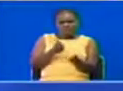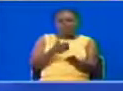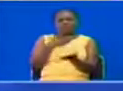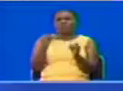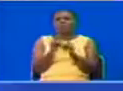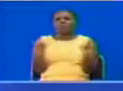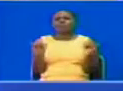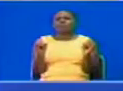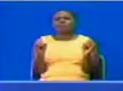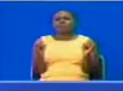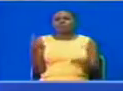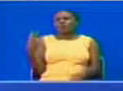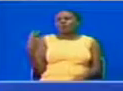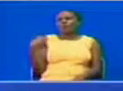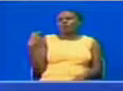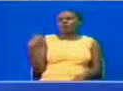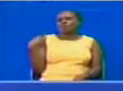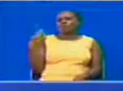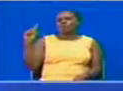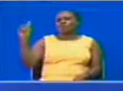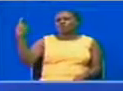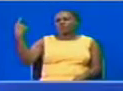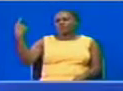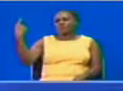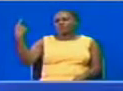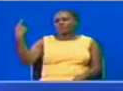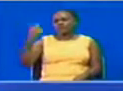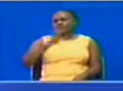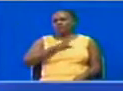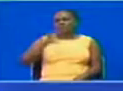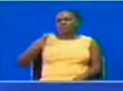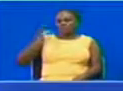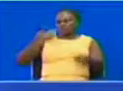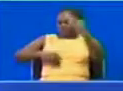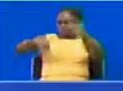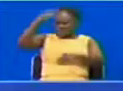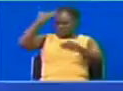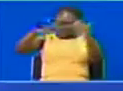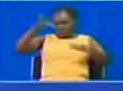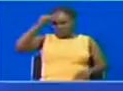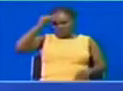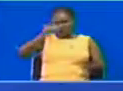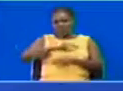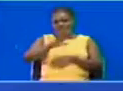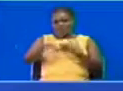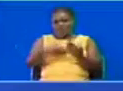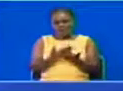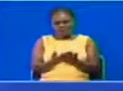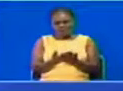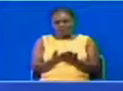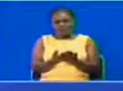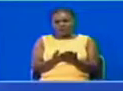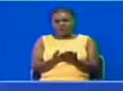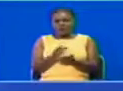system? It's about consultation. It's about Commission for University Education holding the